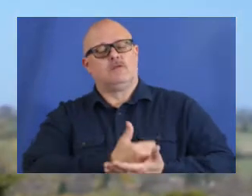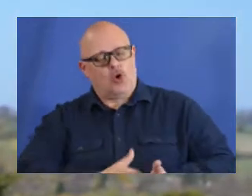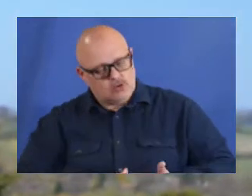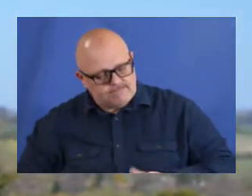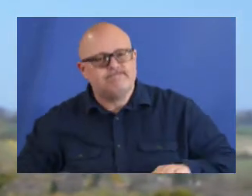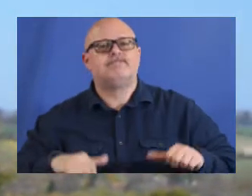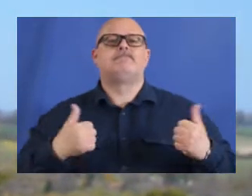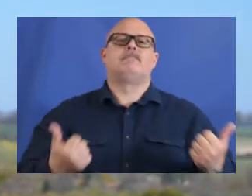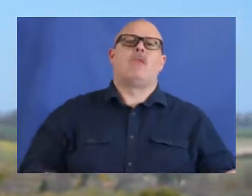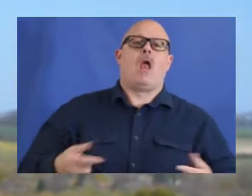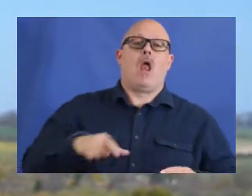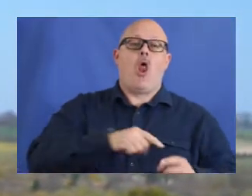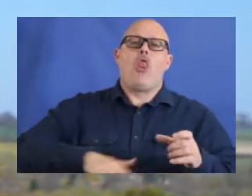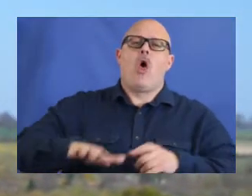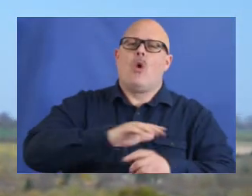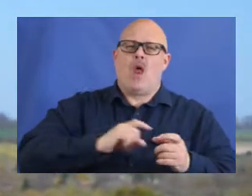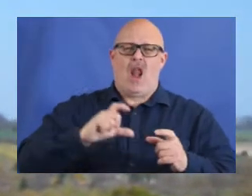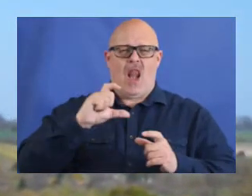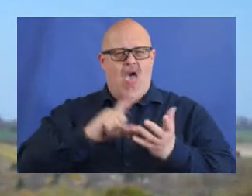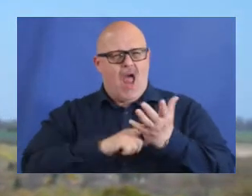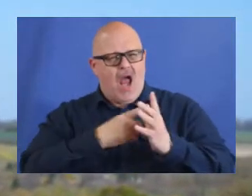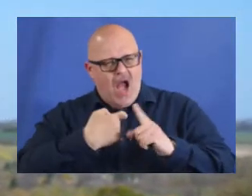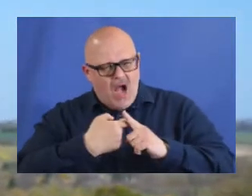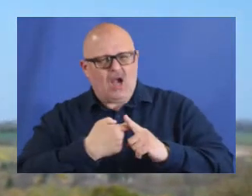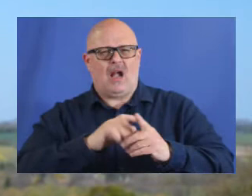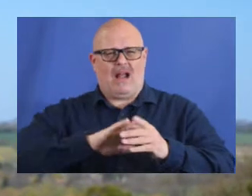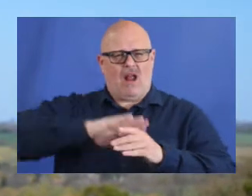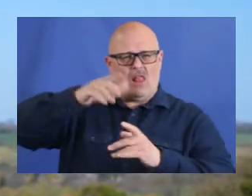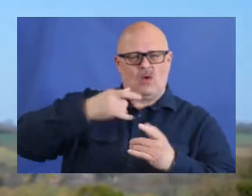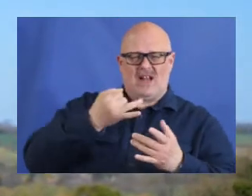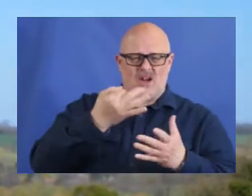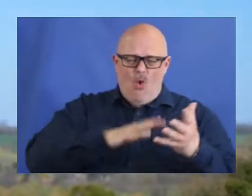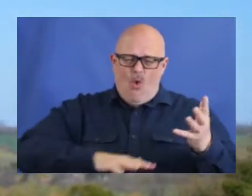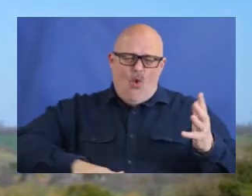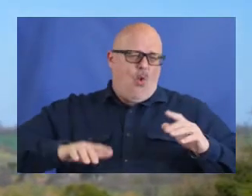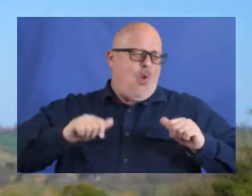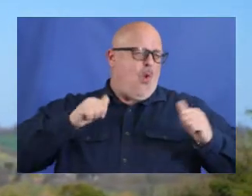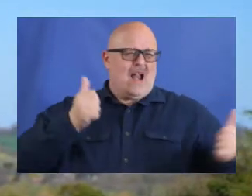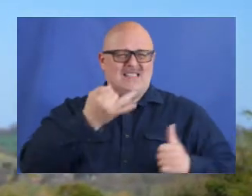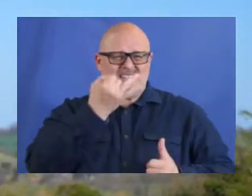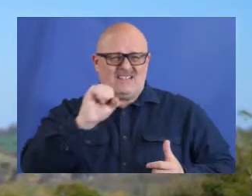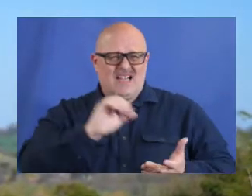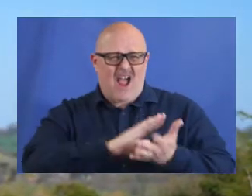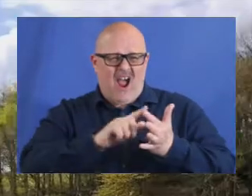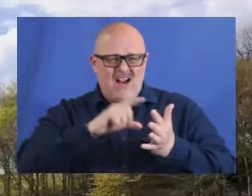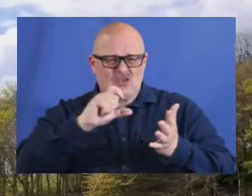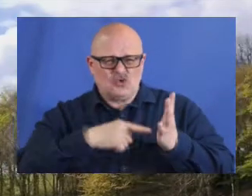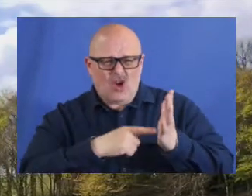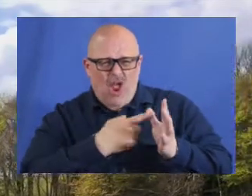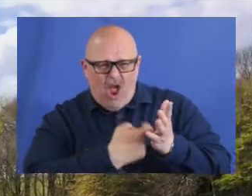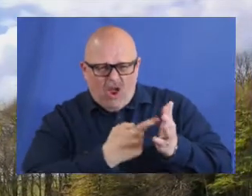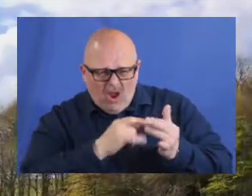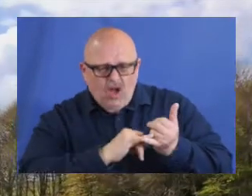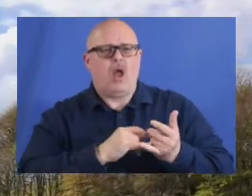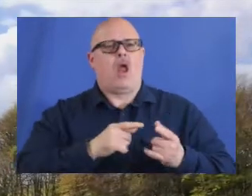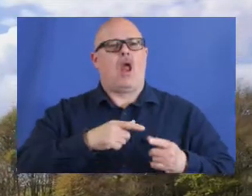Located in the chalk hills of South Wiltshire near Salisbury, our reserve covers 70 hectares of beautiful rolling chalk downland.